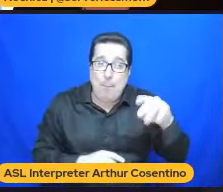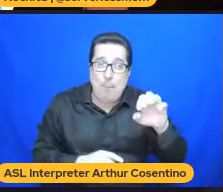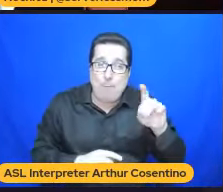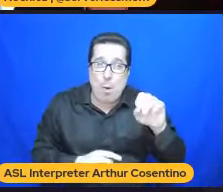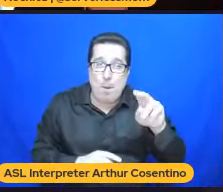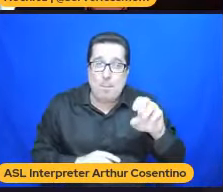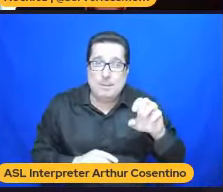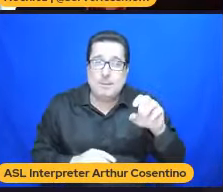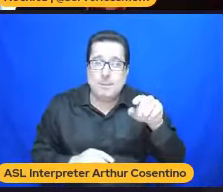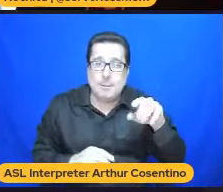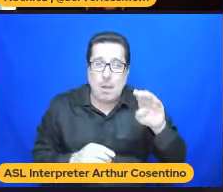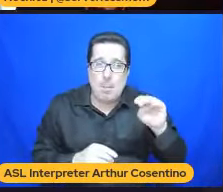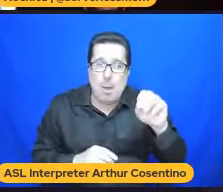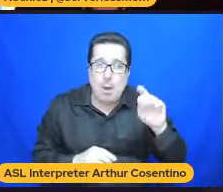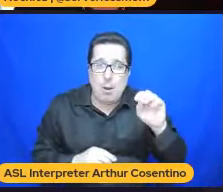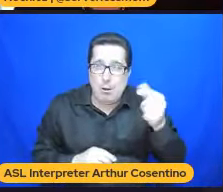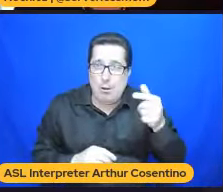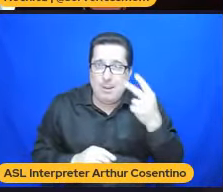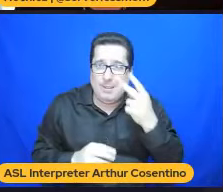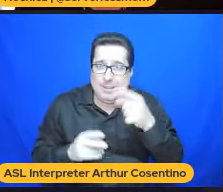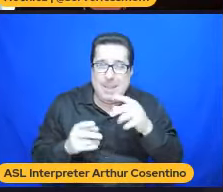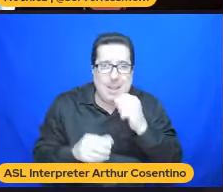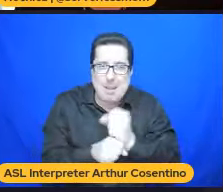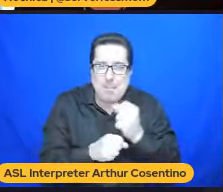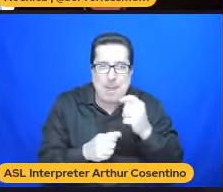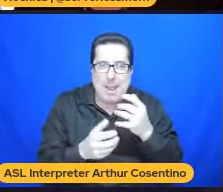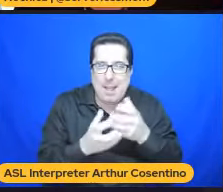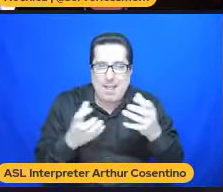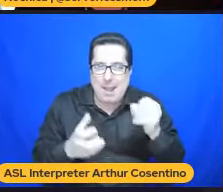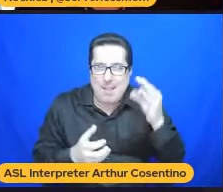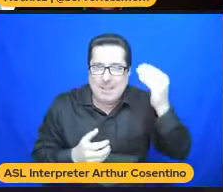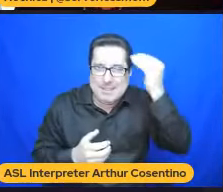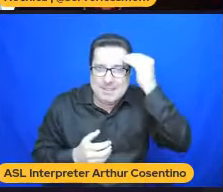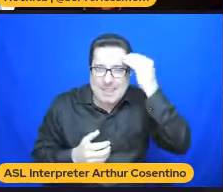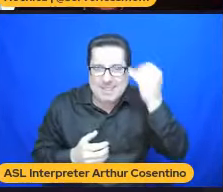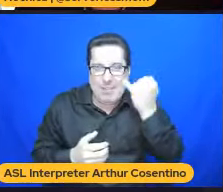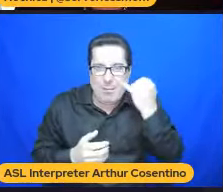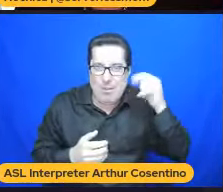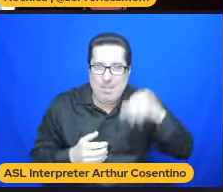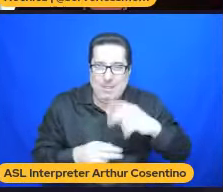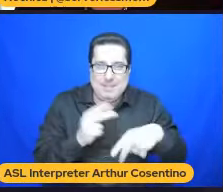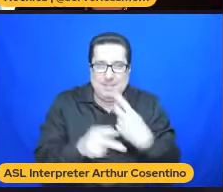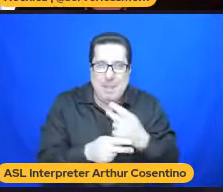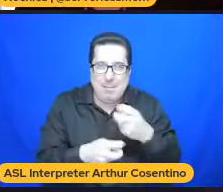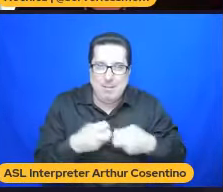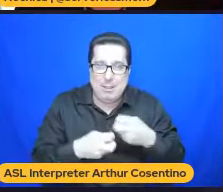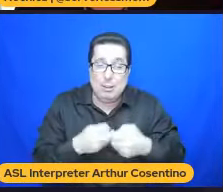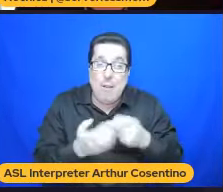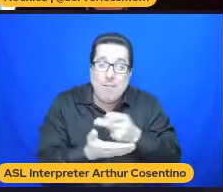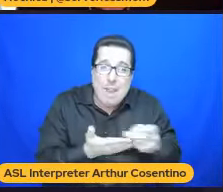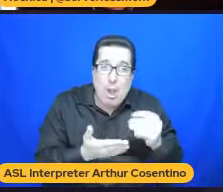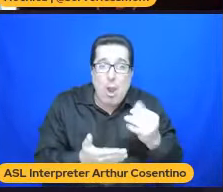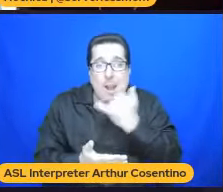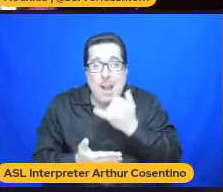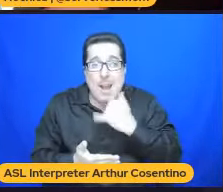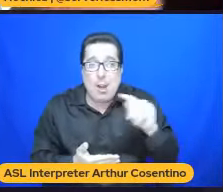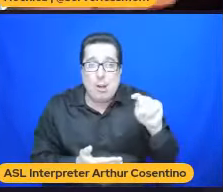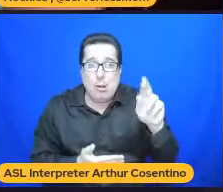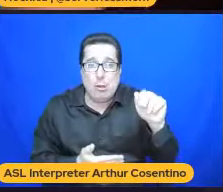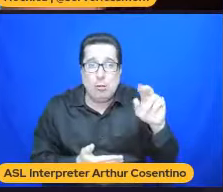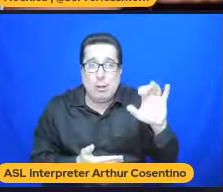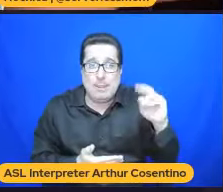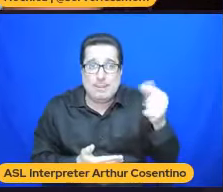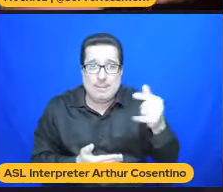frankly. It doesn't make a ton of sense for this issue. When we're talking about a failure or an error, tracing is usually not going to help us. Tracing is things